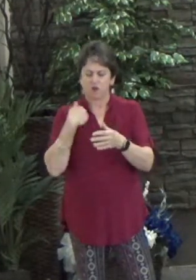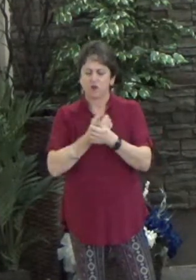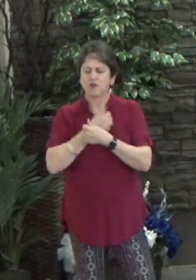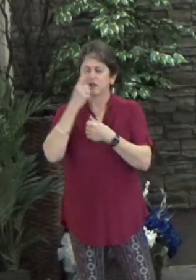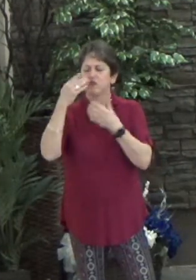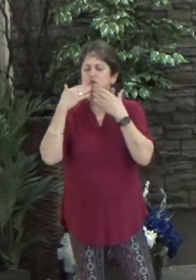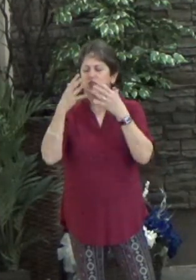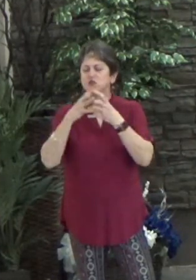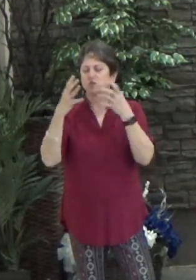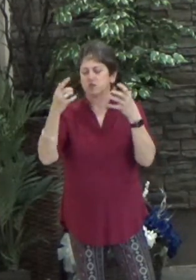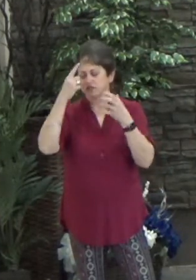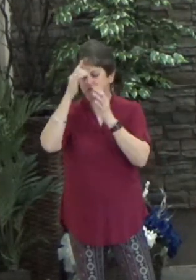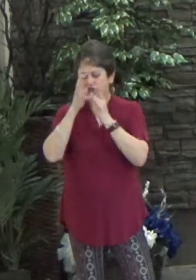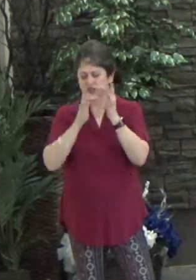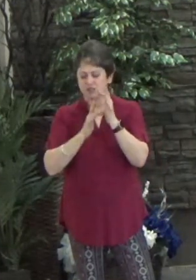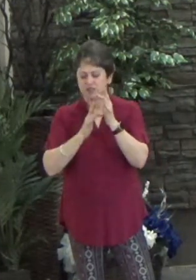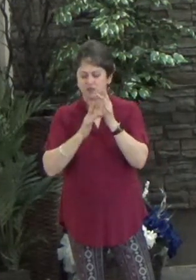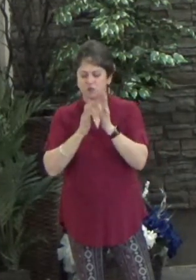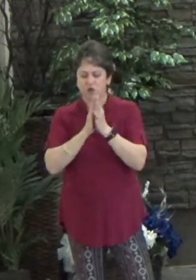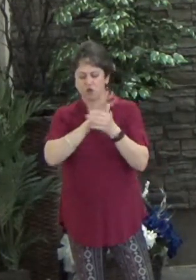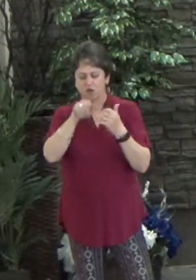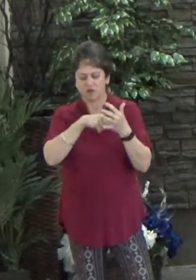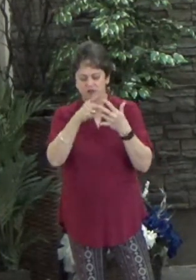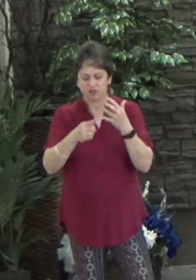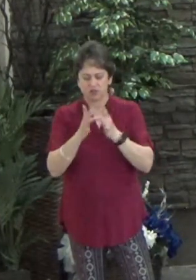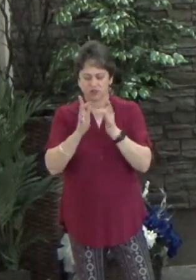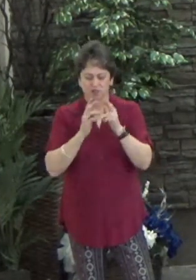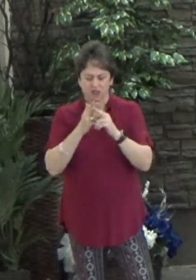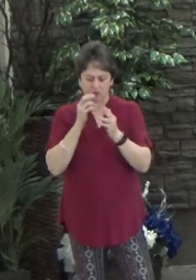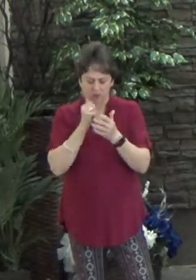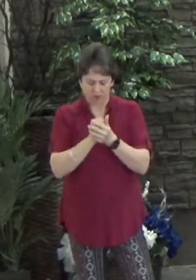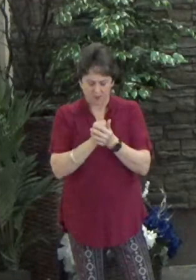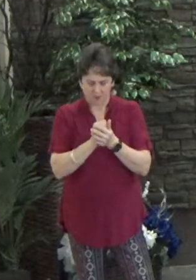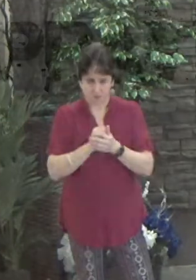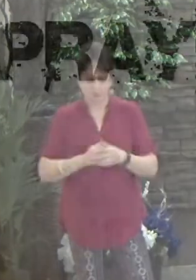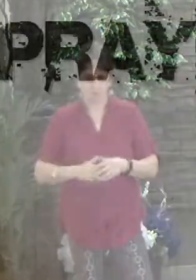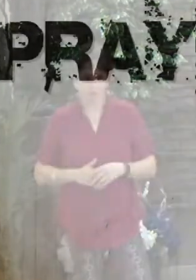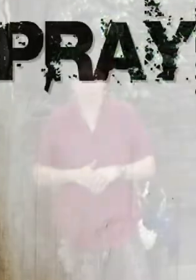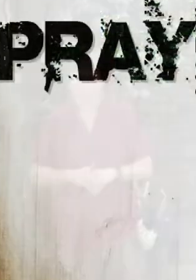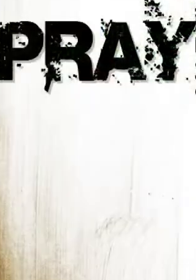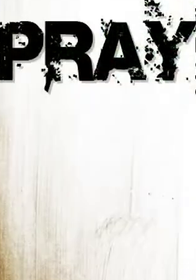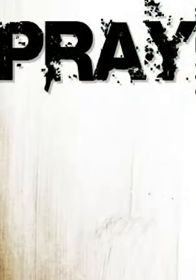We thank you so much for Jesus and pray all these things in his name. Amen.